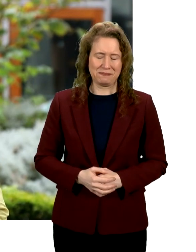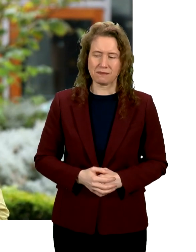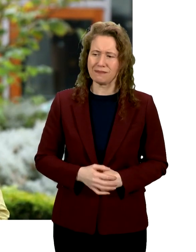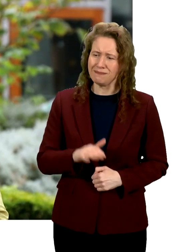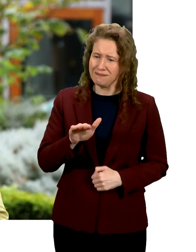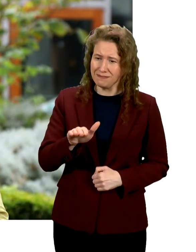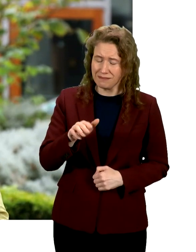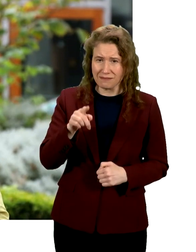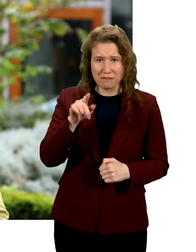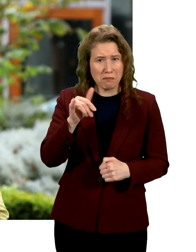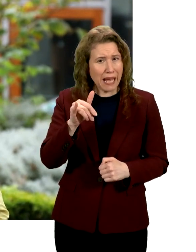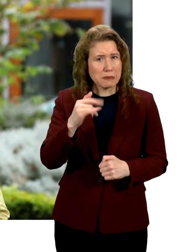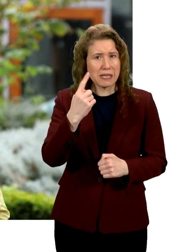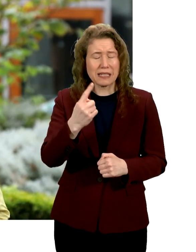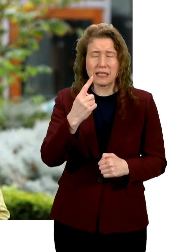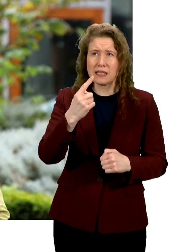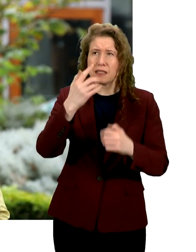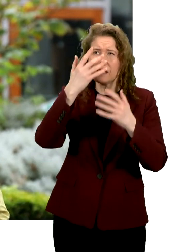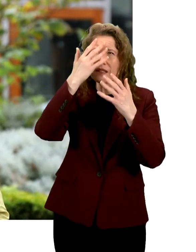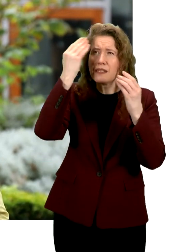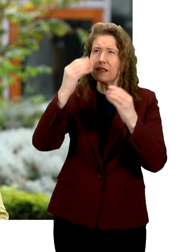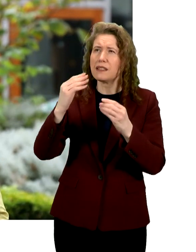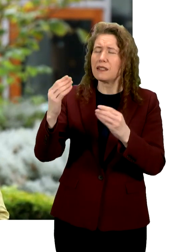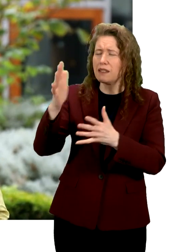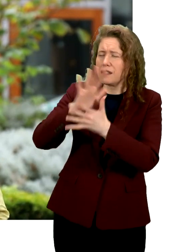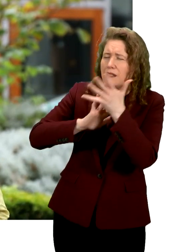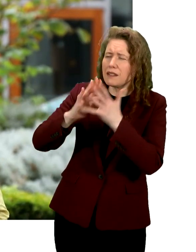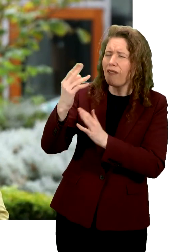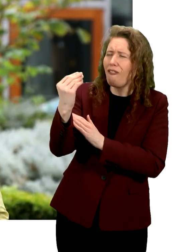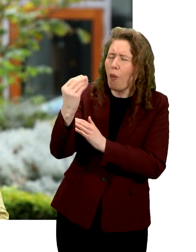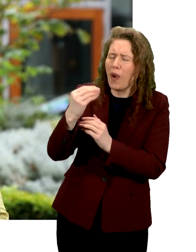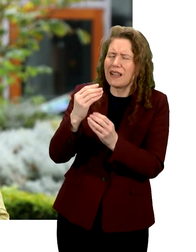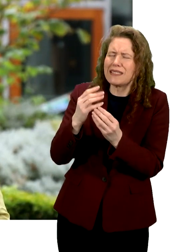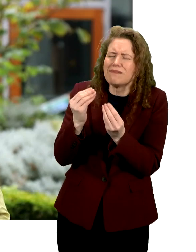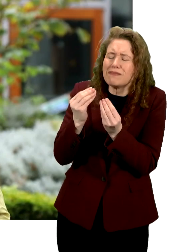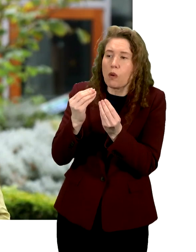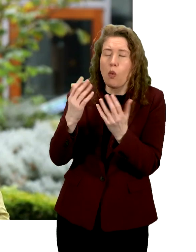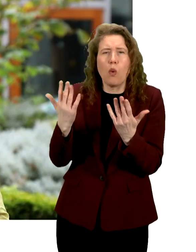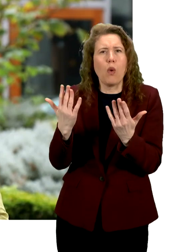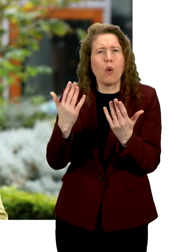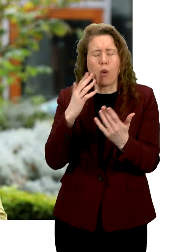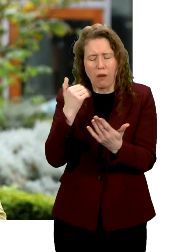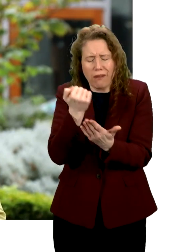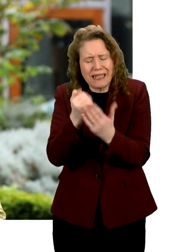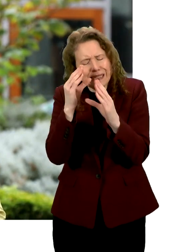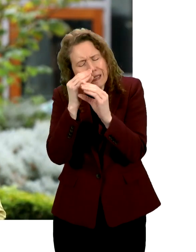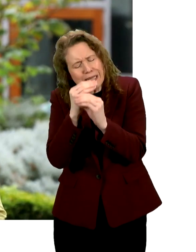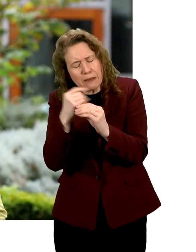you might forget the exact sound of her voice, or how her face looked when